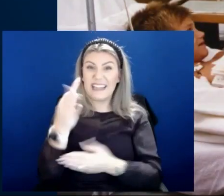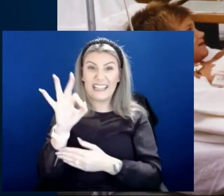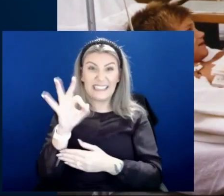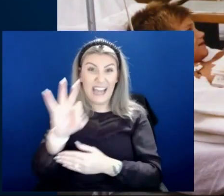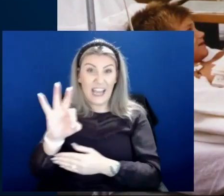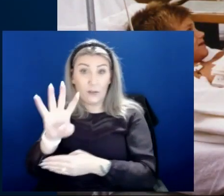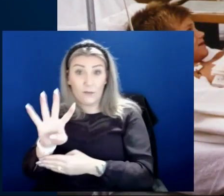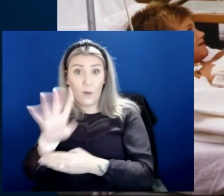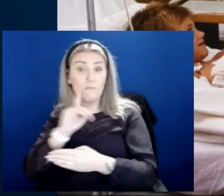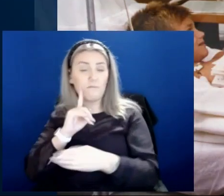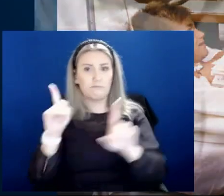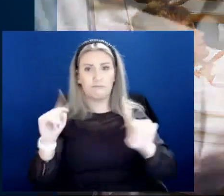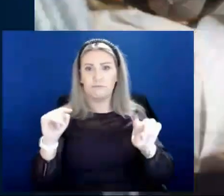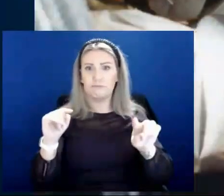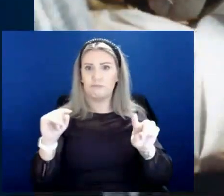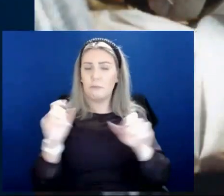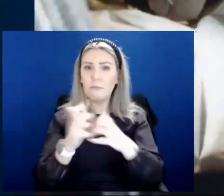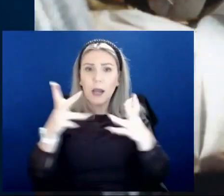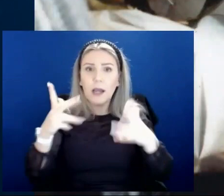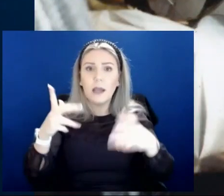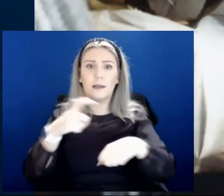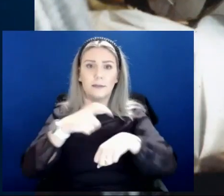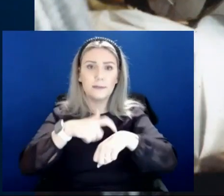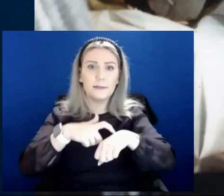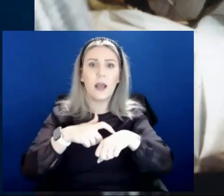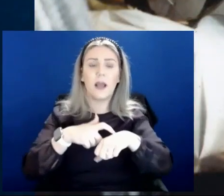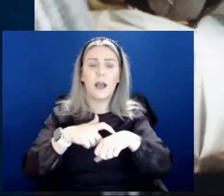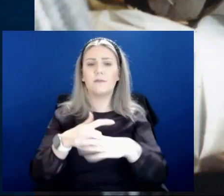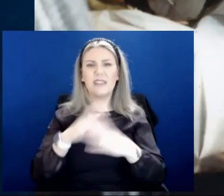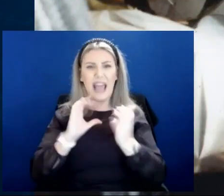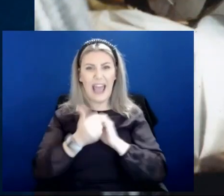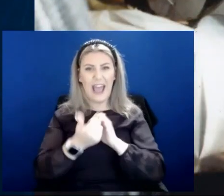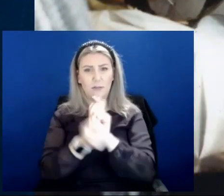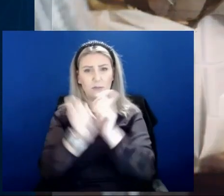over the past few decades. How have things changed?